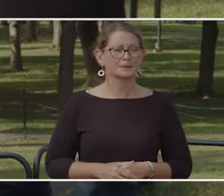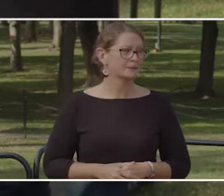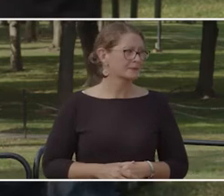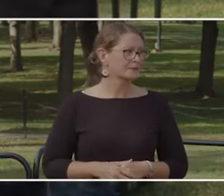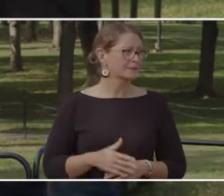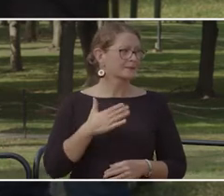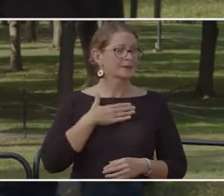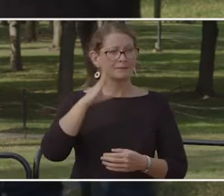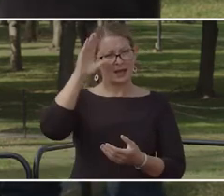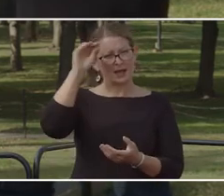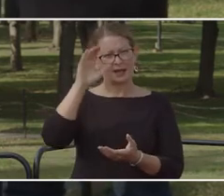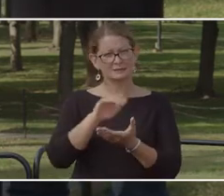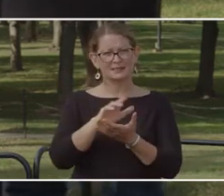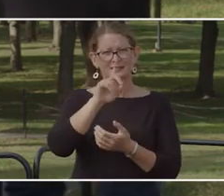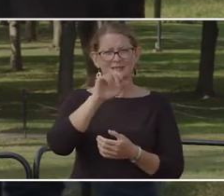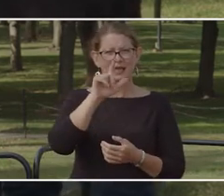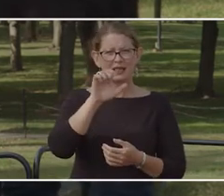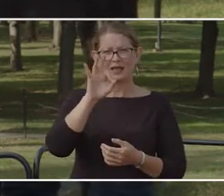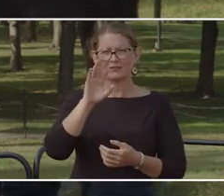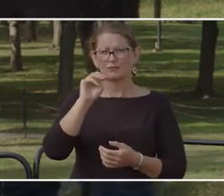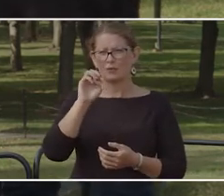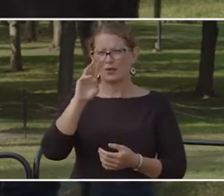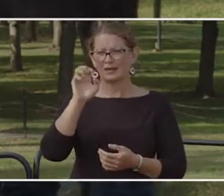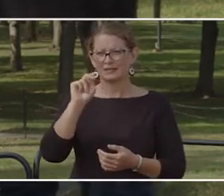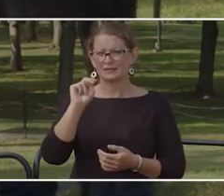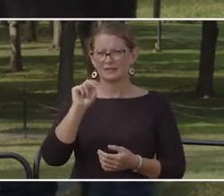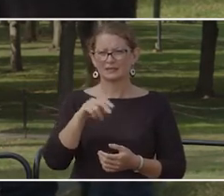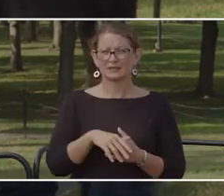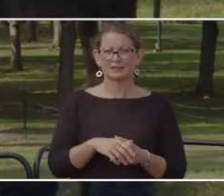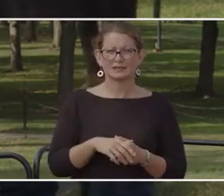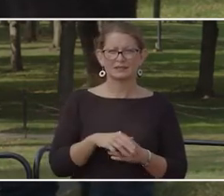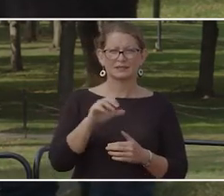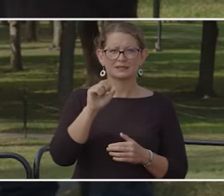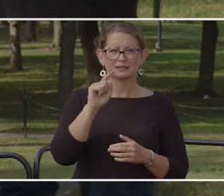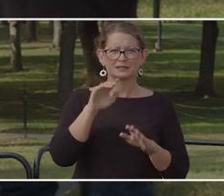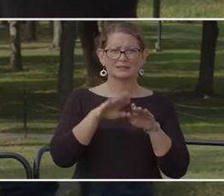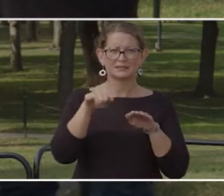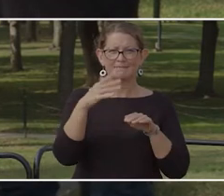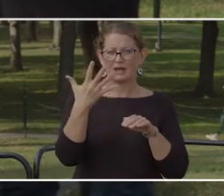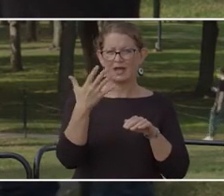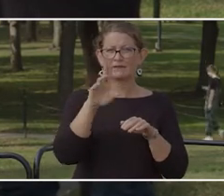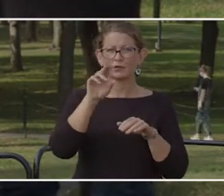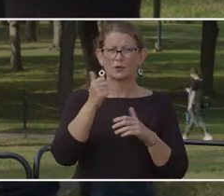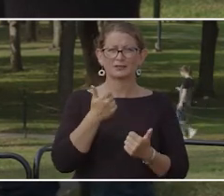My husband, Dale F. Morin, Spec 5, U.S. Army, Vietnam,